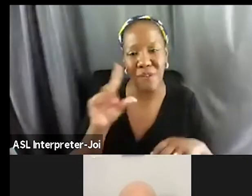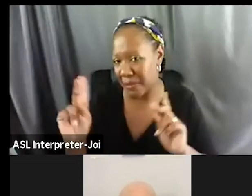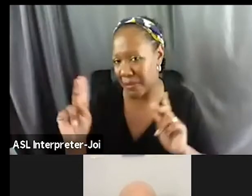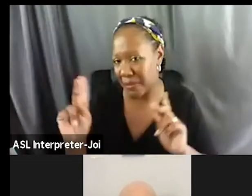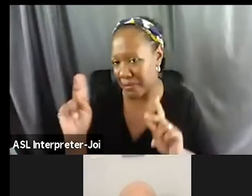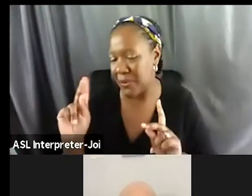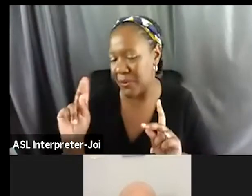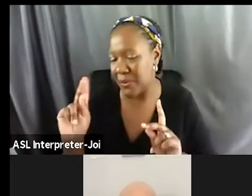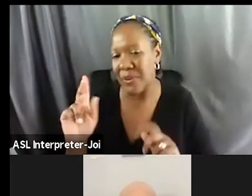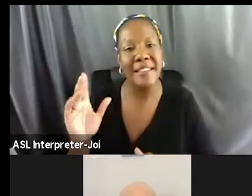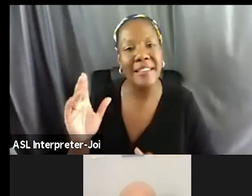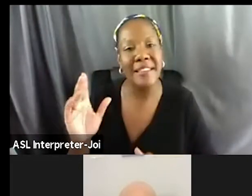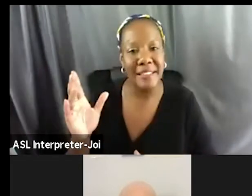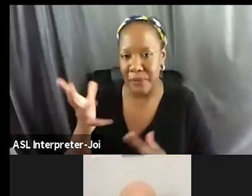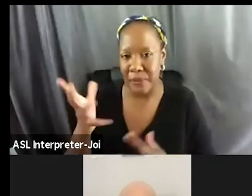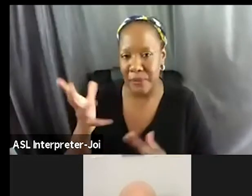me,